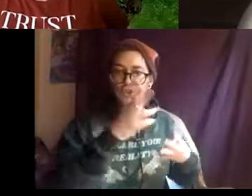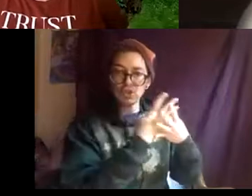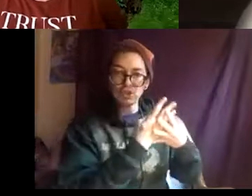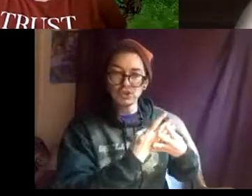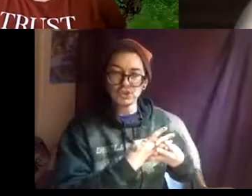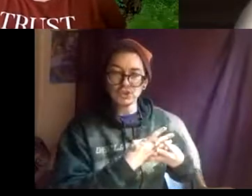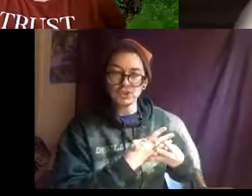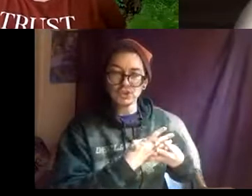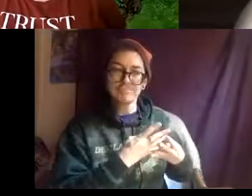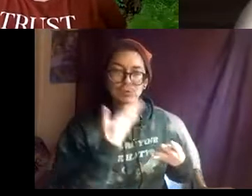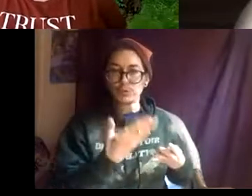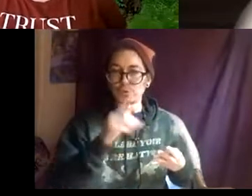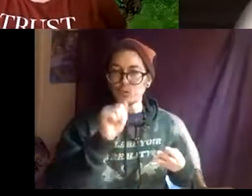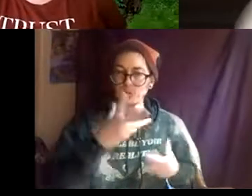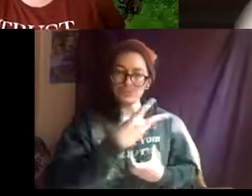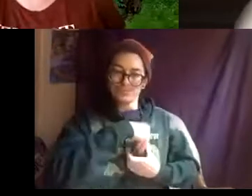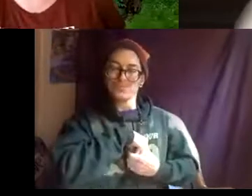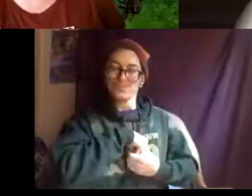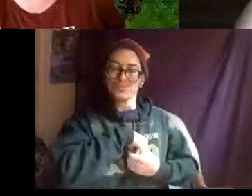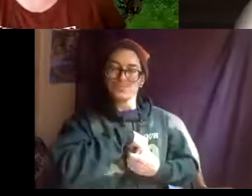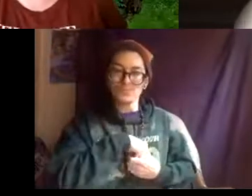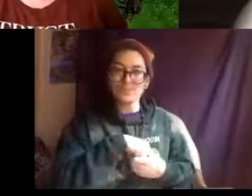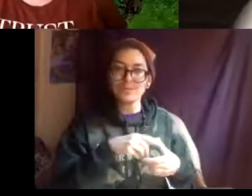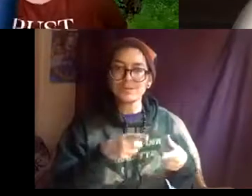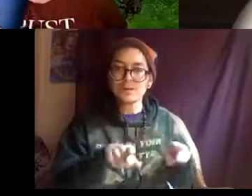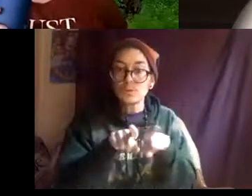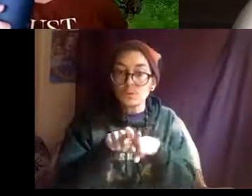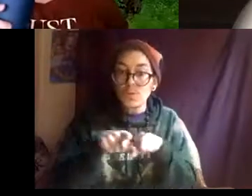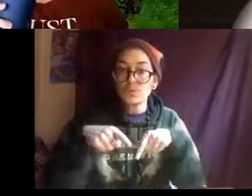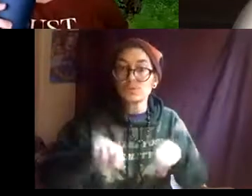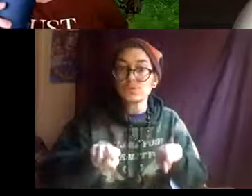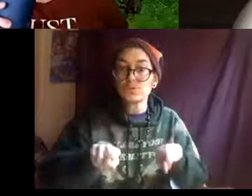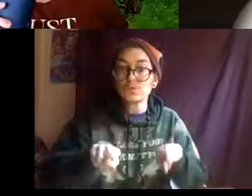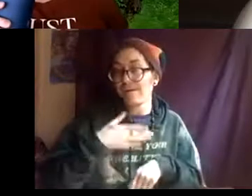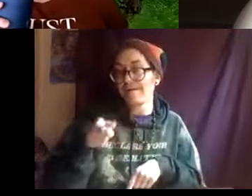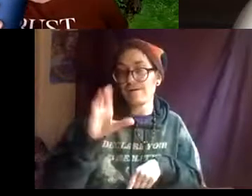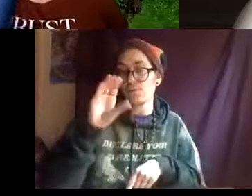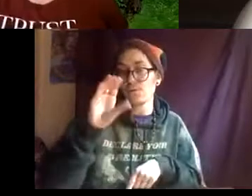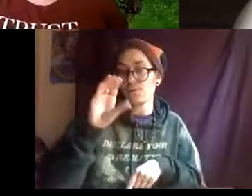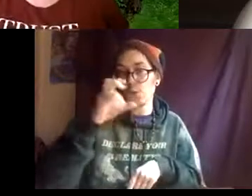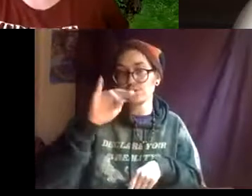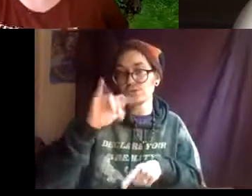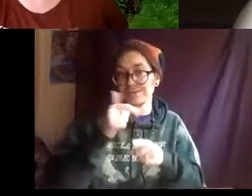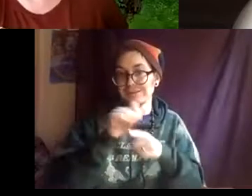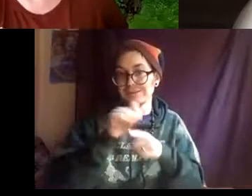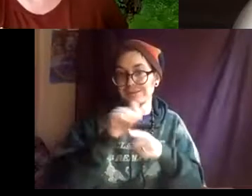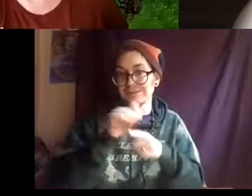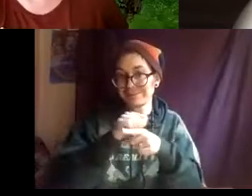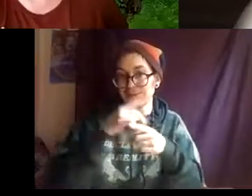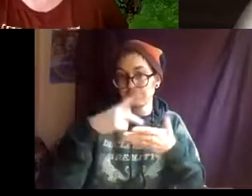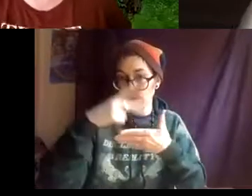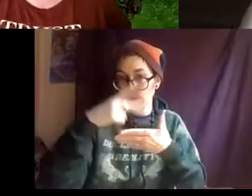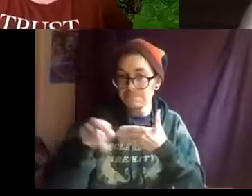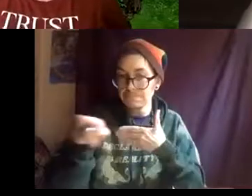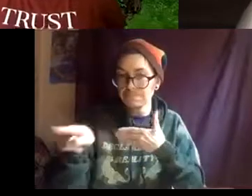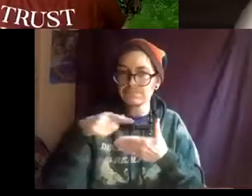And basically learning how to have filters and different tools to screen for